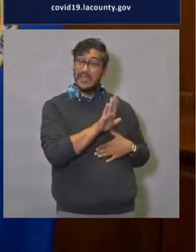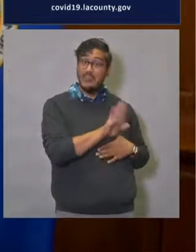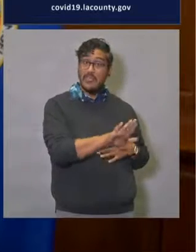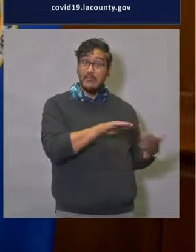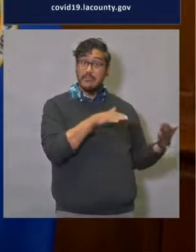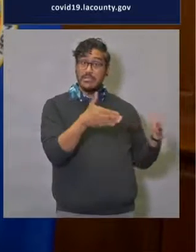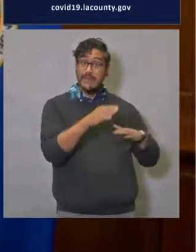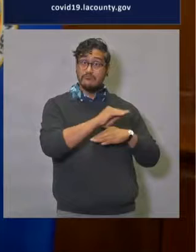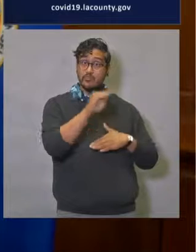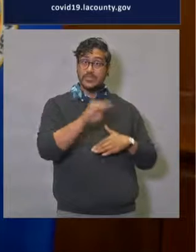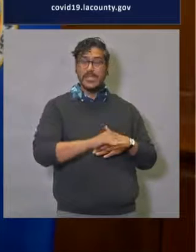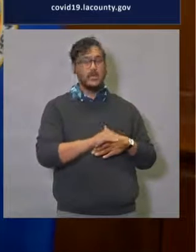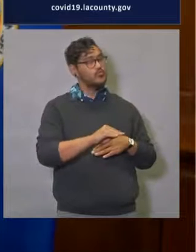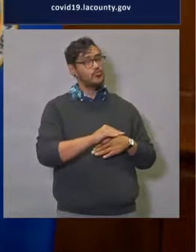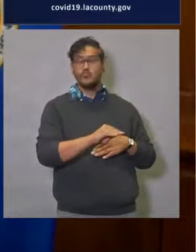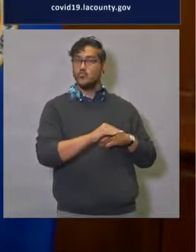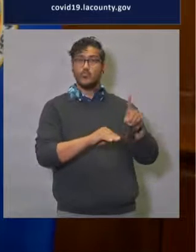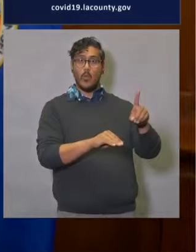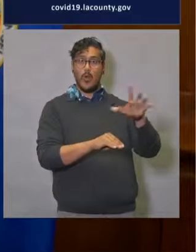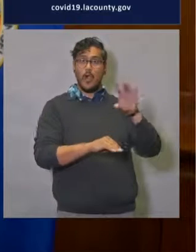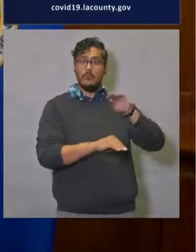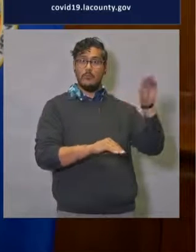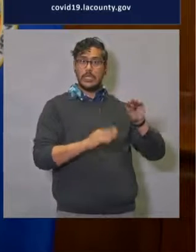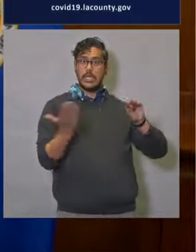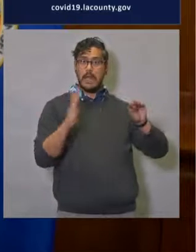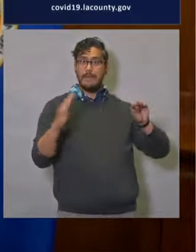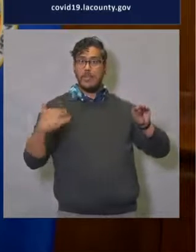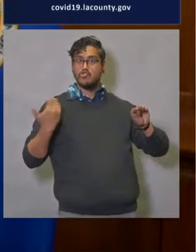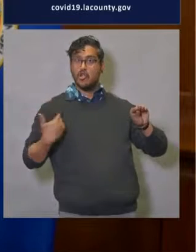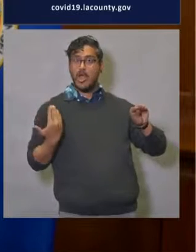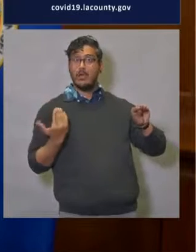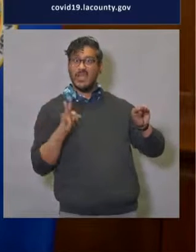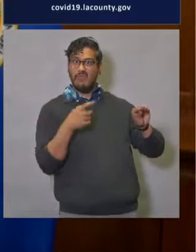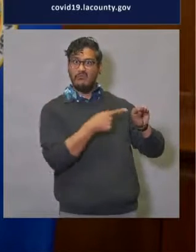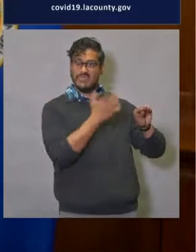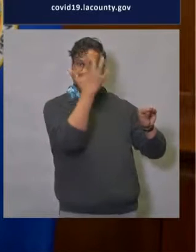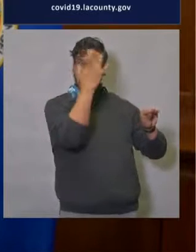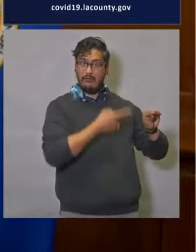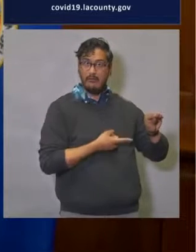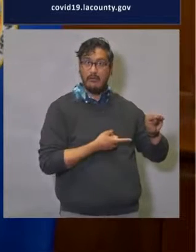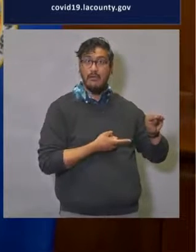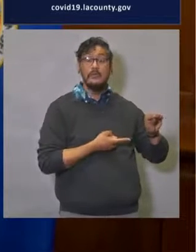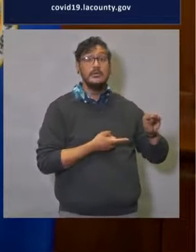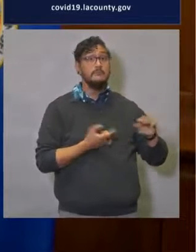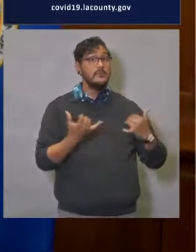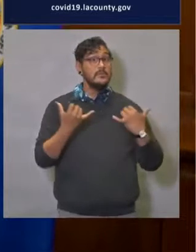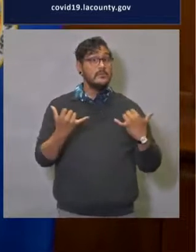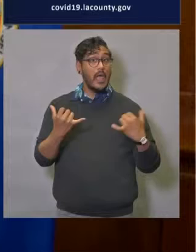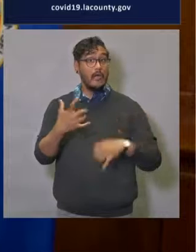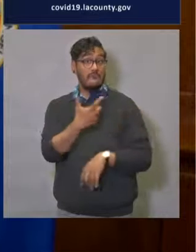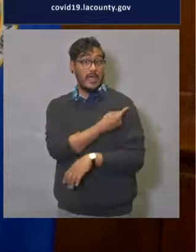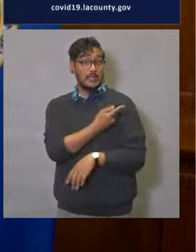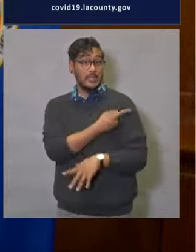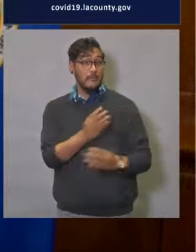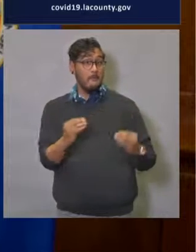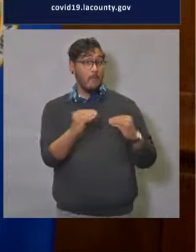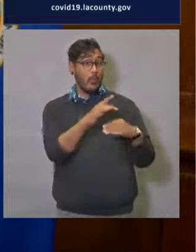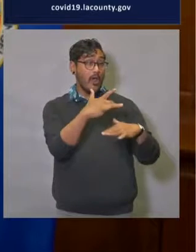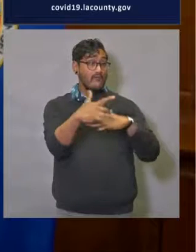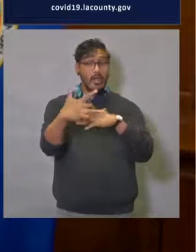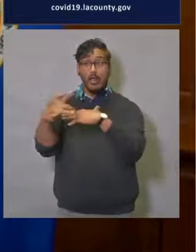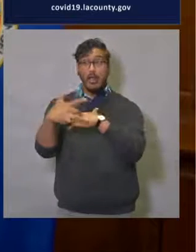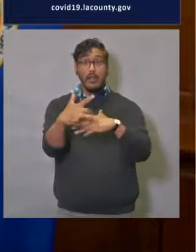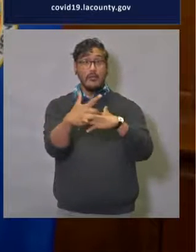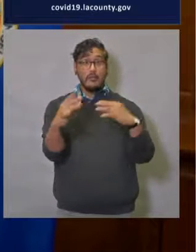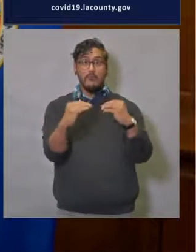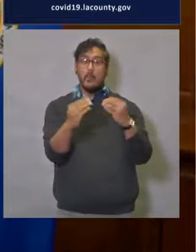up to 100 times that of younger counterparts if they become infected. Now that vaccine supplies are increasing and becoming easier to